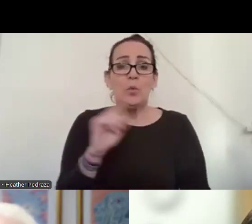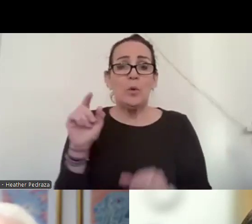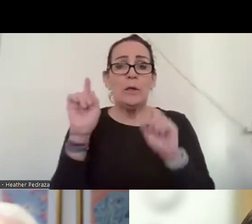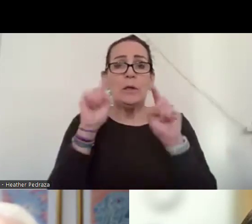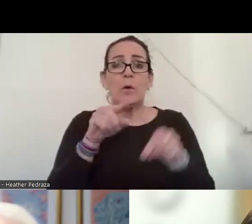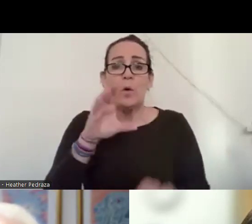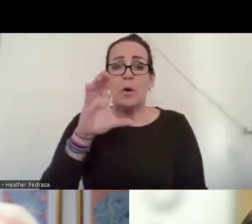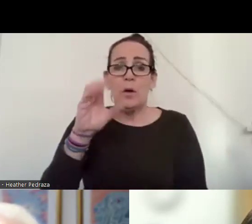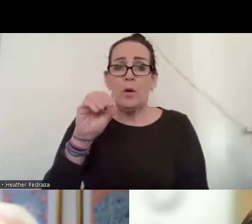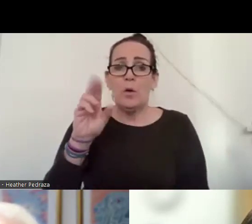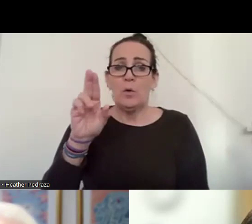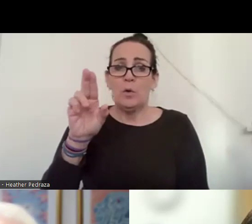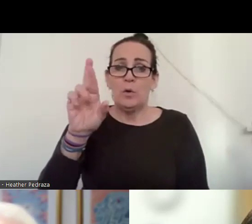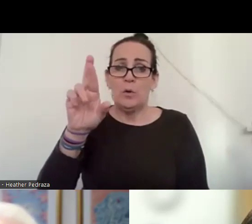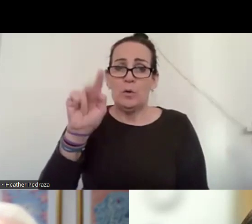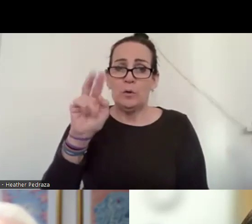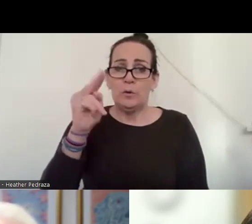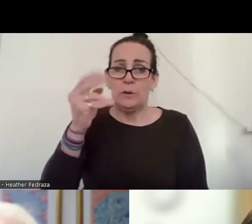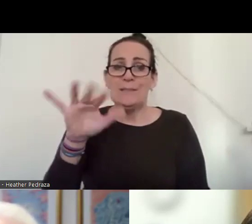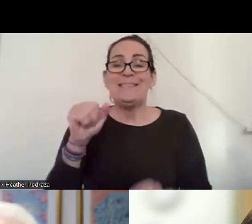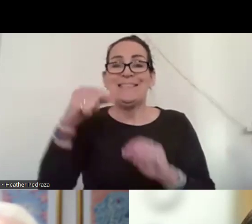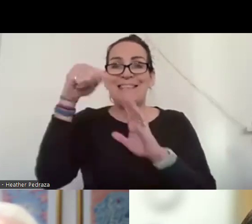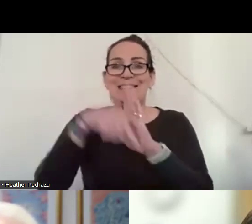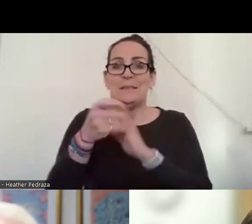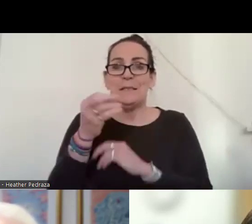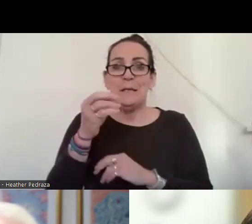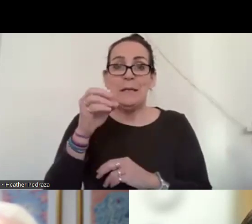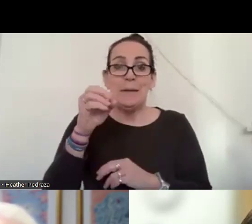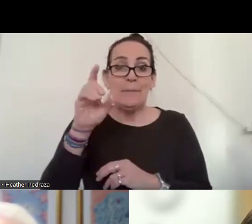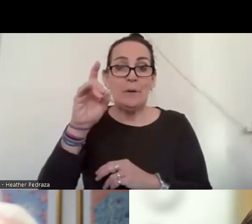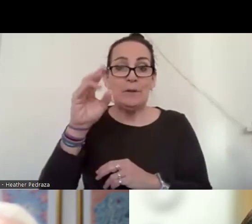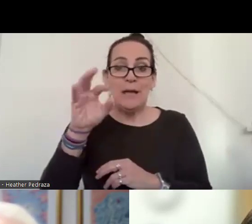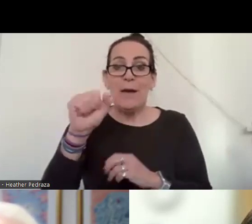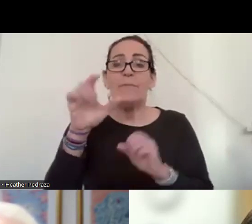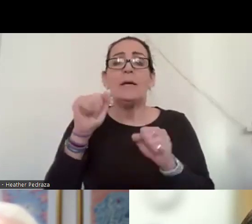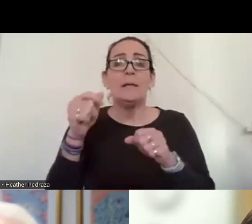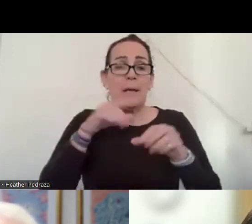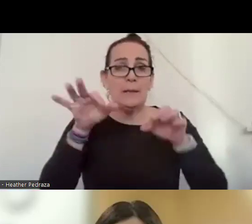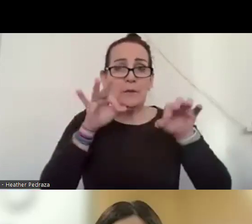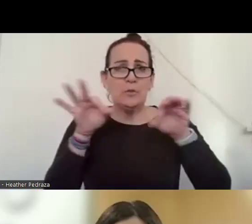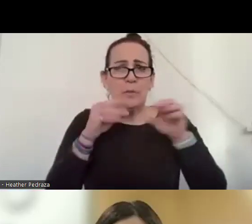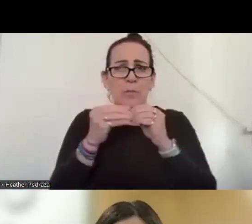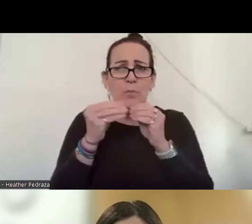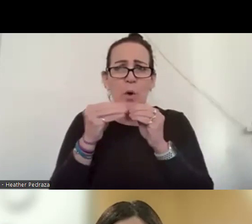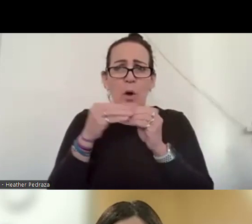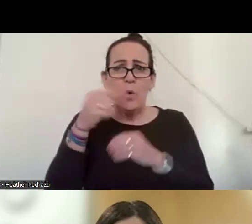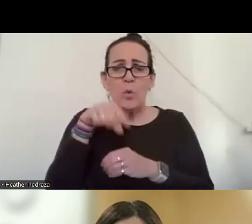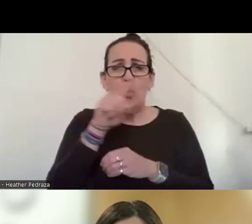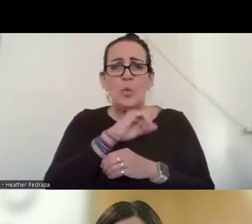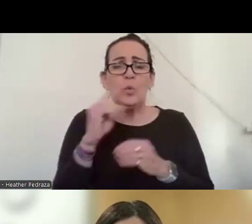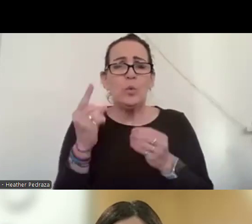slide really quickly, because I think I can make some comments about where we stand in terms of development of new